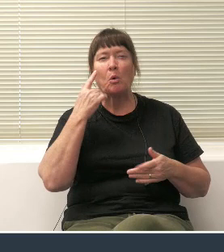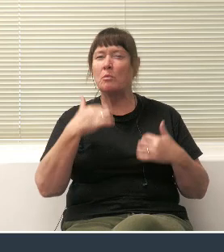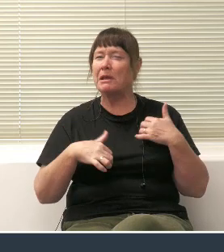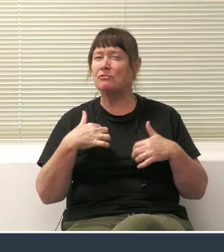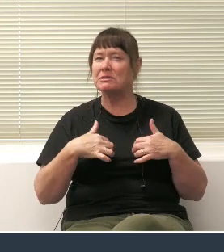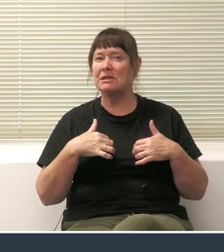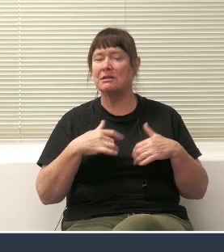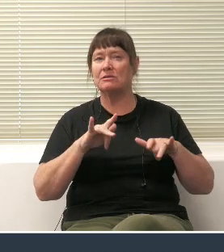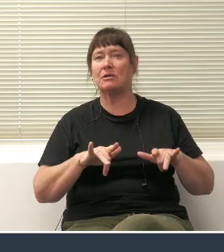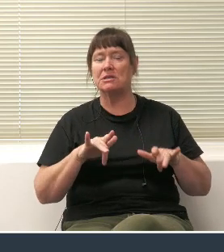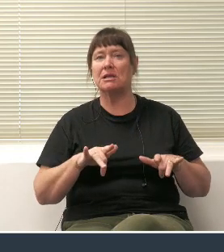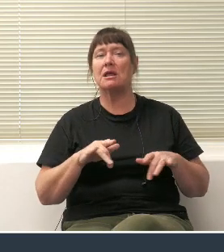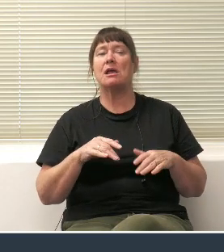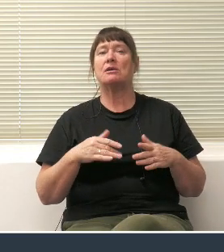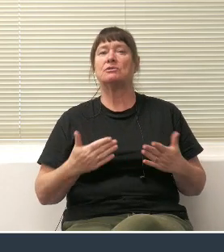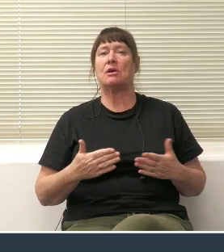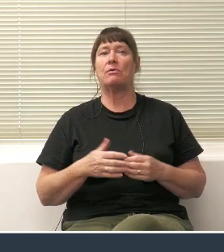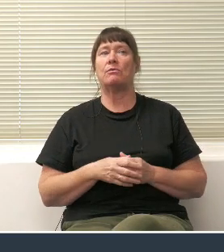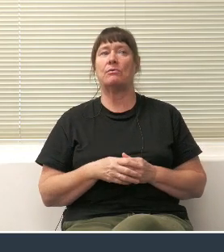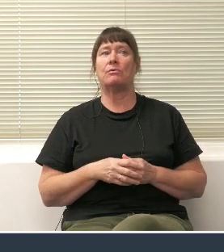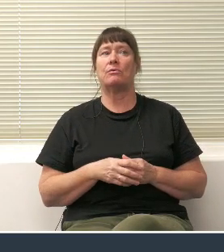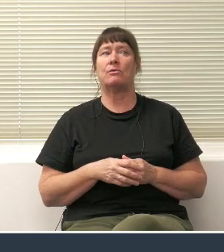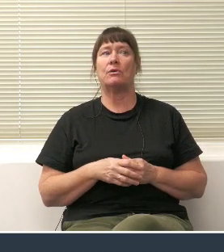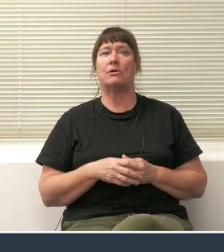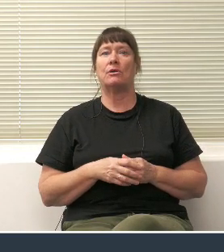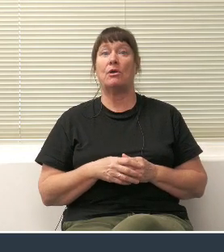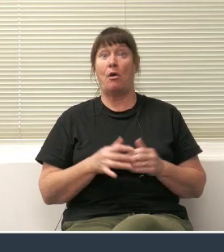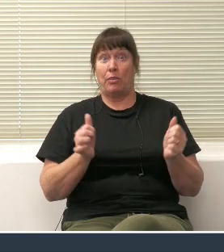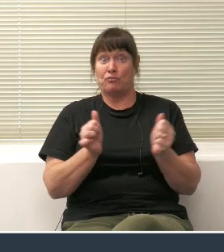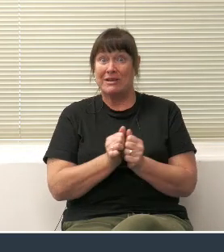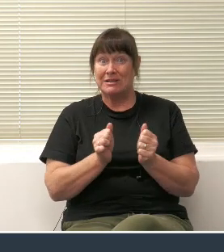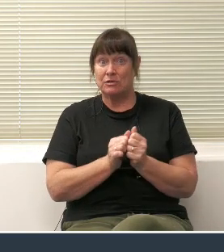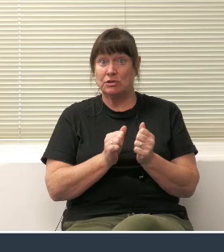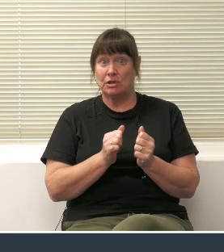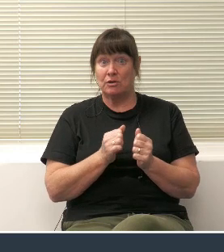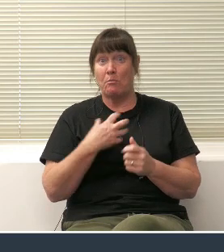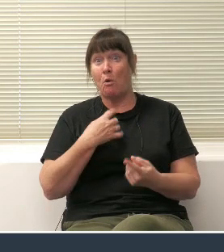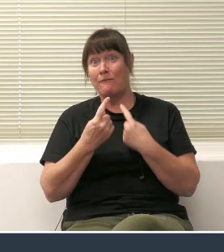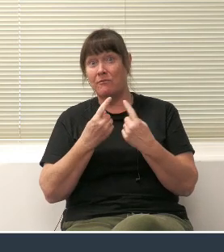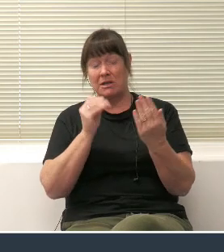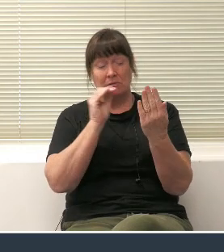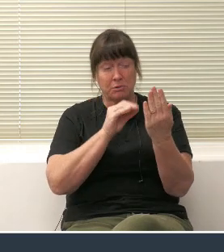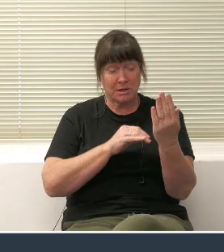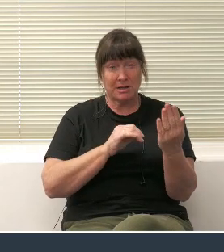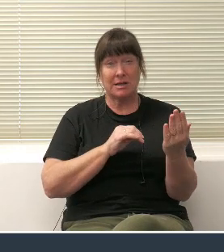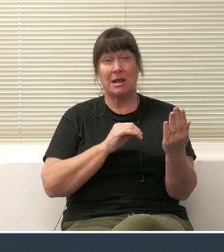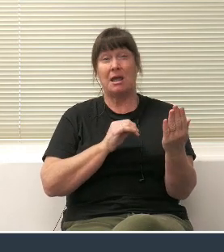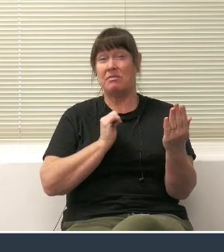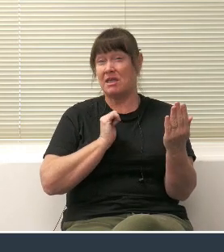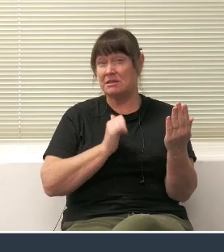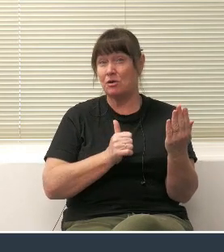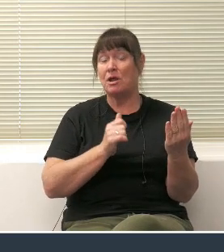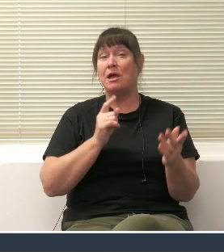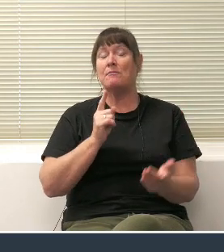And so I agree that the more that you can put in the resolution now, the better. But I don't want to foreclose